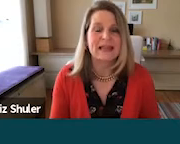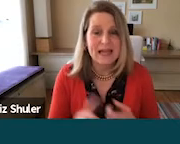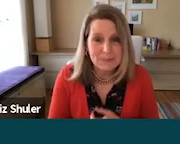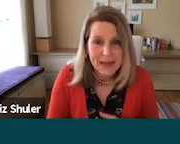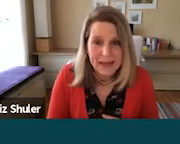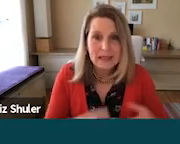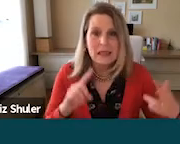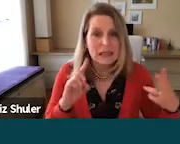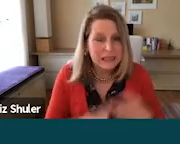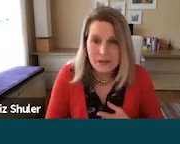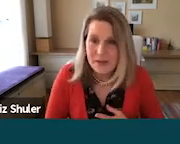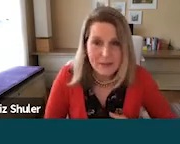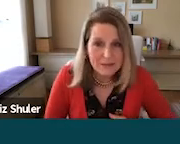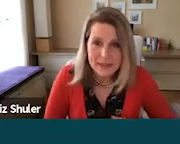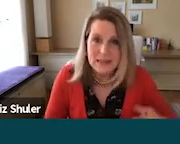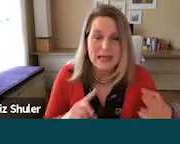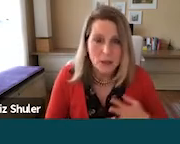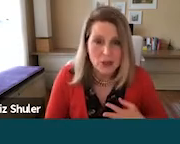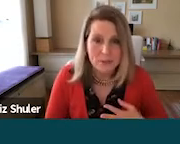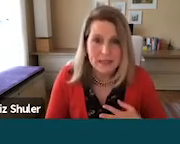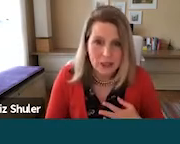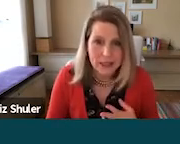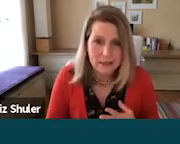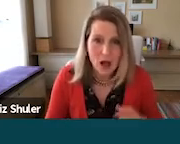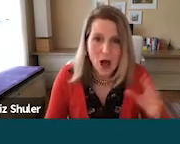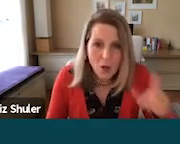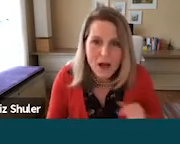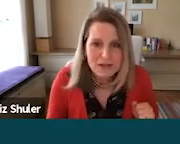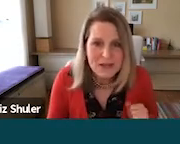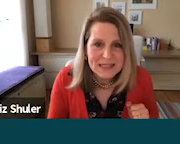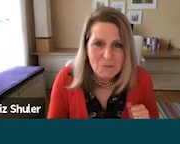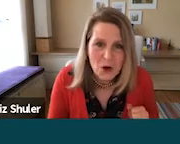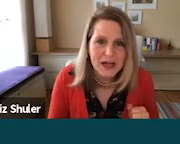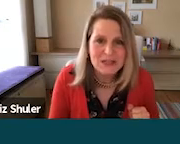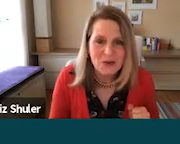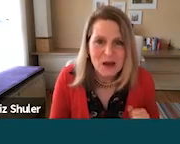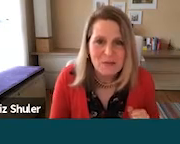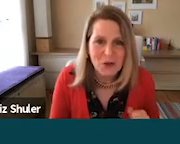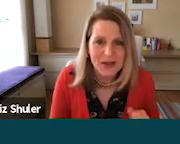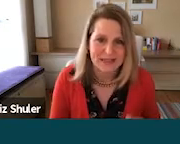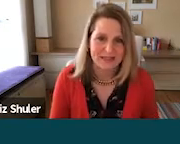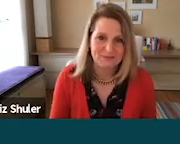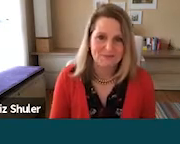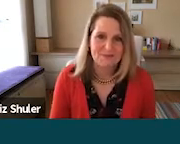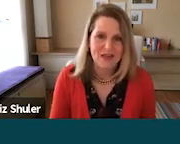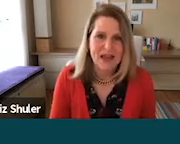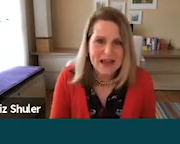So they get less pay, little if any benefits, and no job security, all while doing the same work as full-time